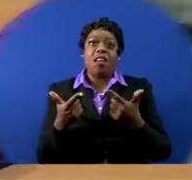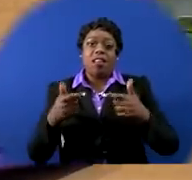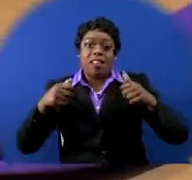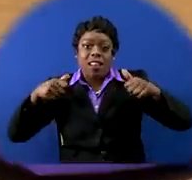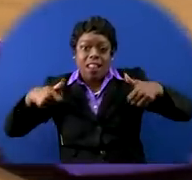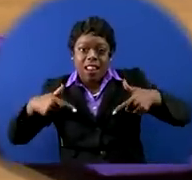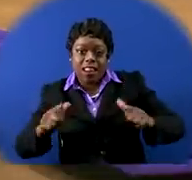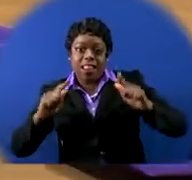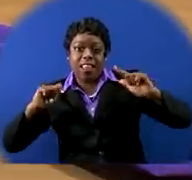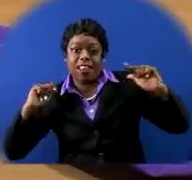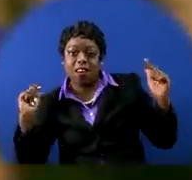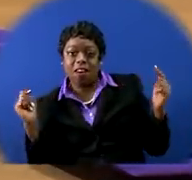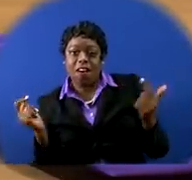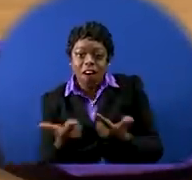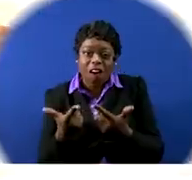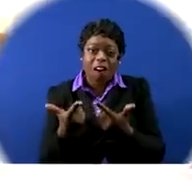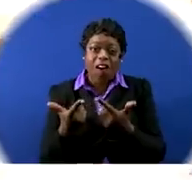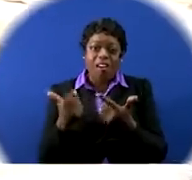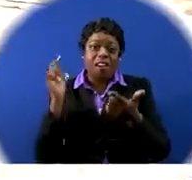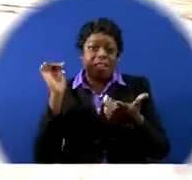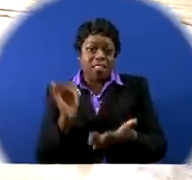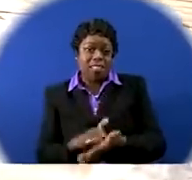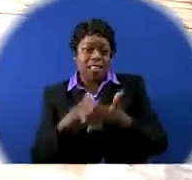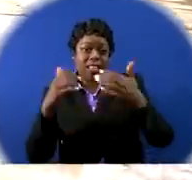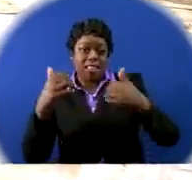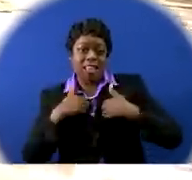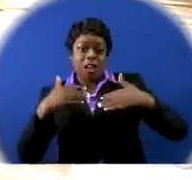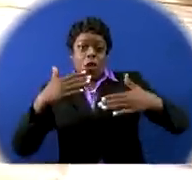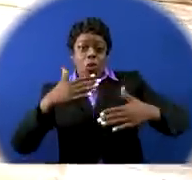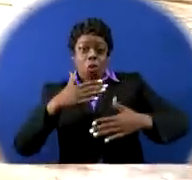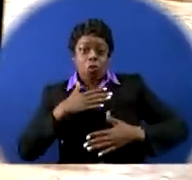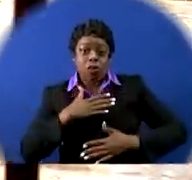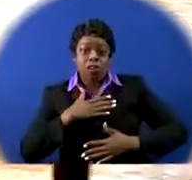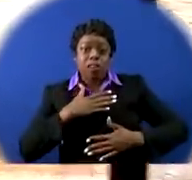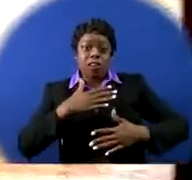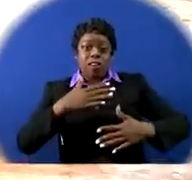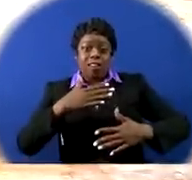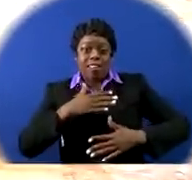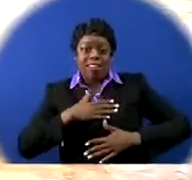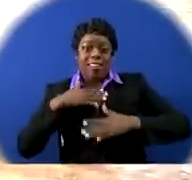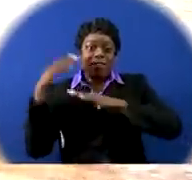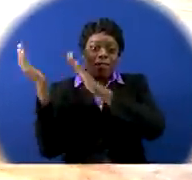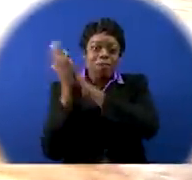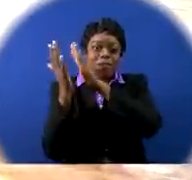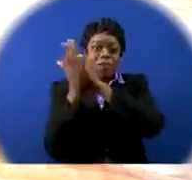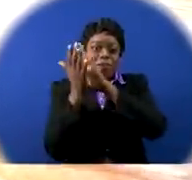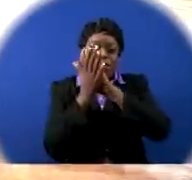Let everything that has breath, praise the Lord.